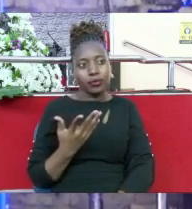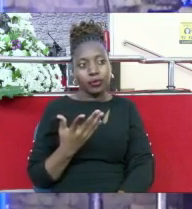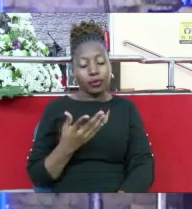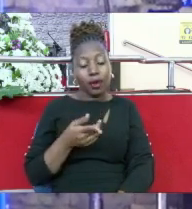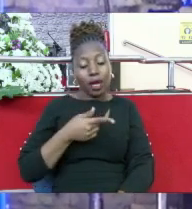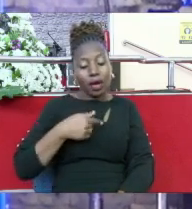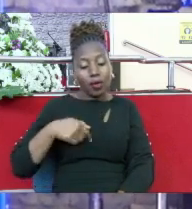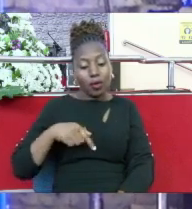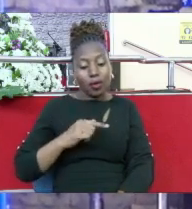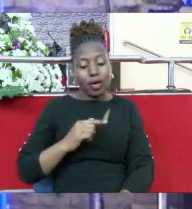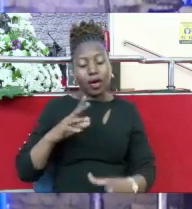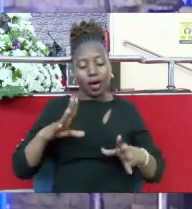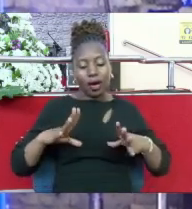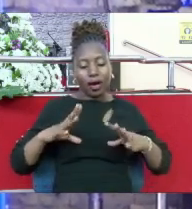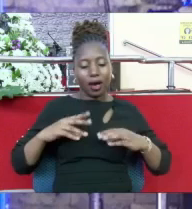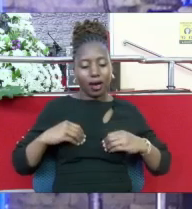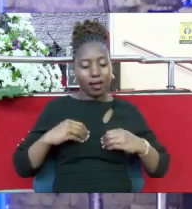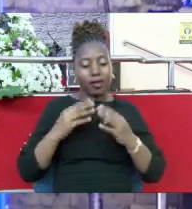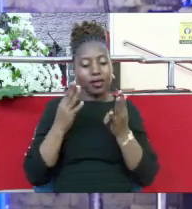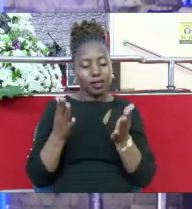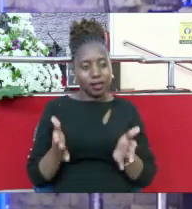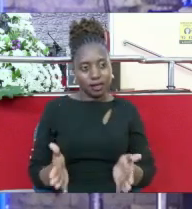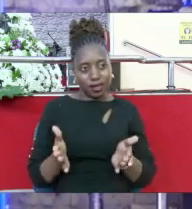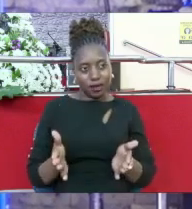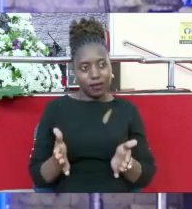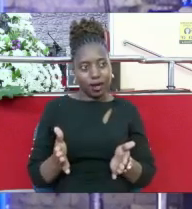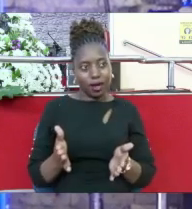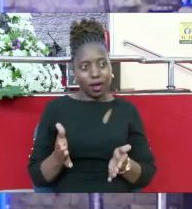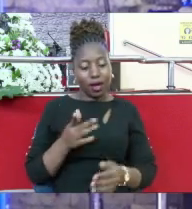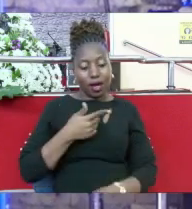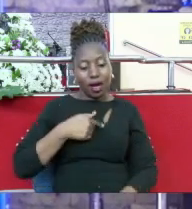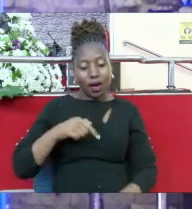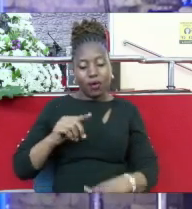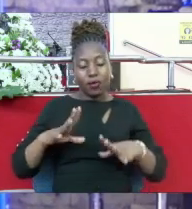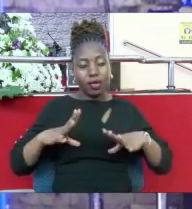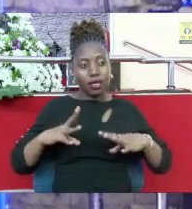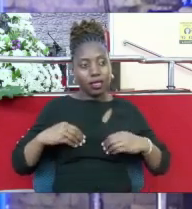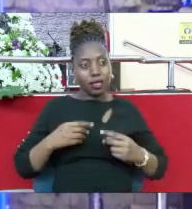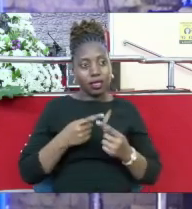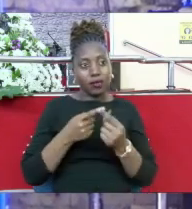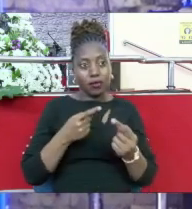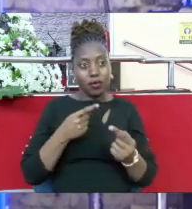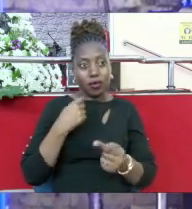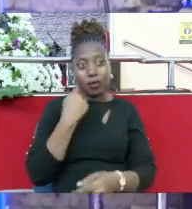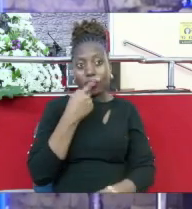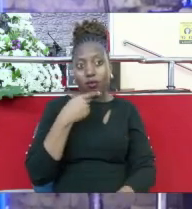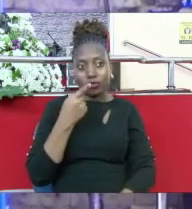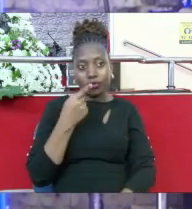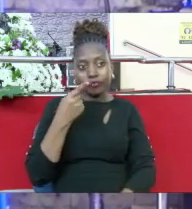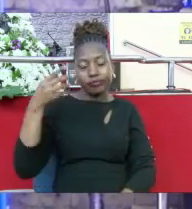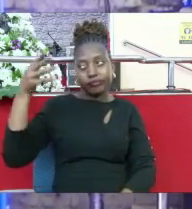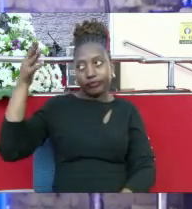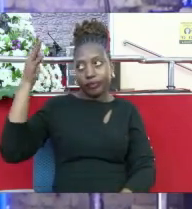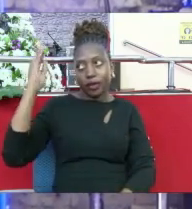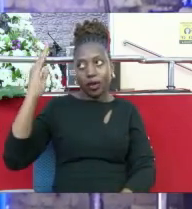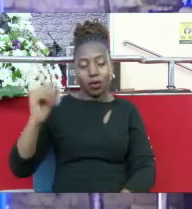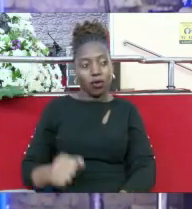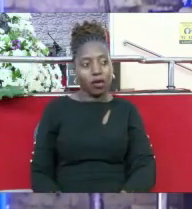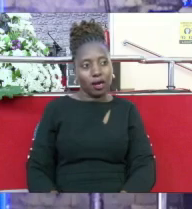receiver. Sisi ndio tunapokea. We receive from God. Tunapokea kutoka kwa Mungu. Maybe if you project for us